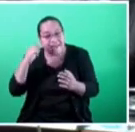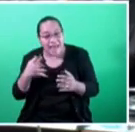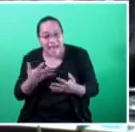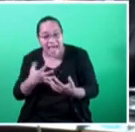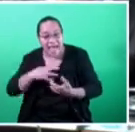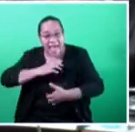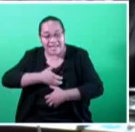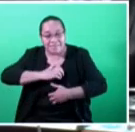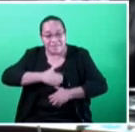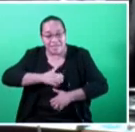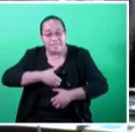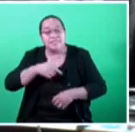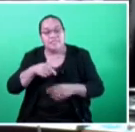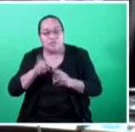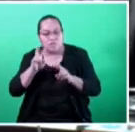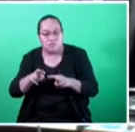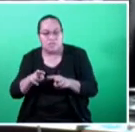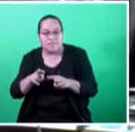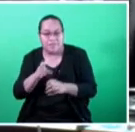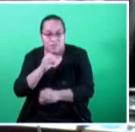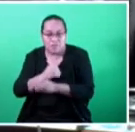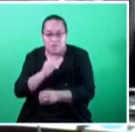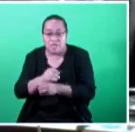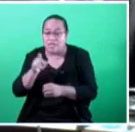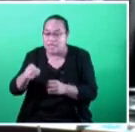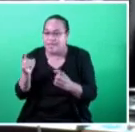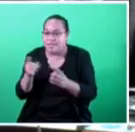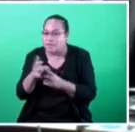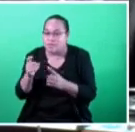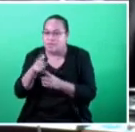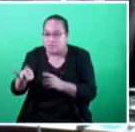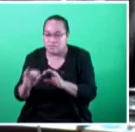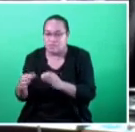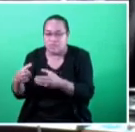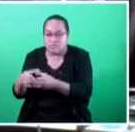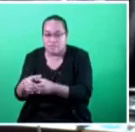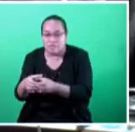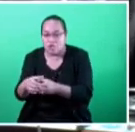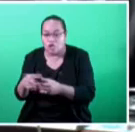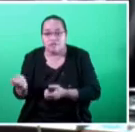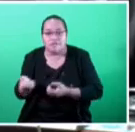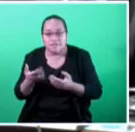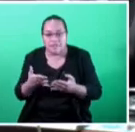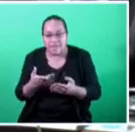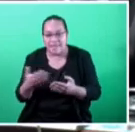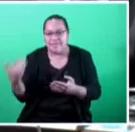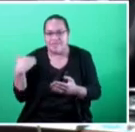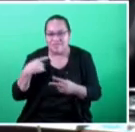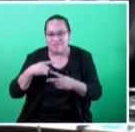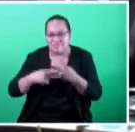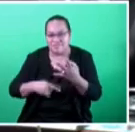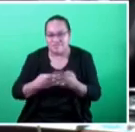Adaptation Project, the Department of Waterways and its operations is a key agency to deliver 8 of the 11 of this intervention. As such, we